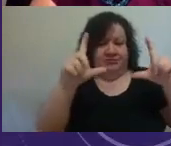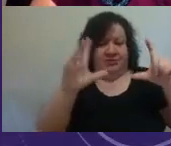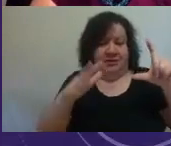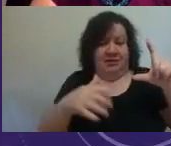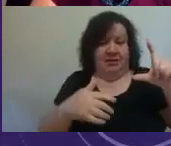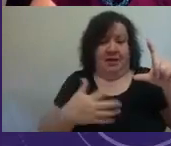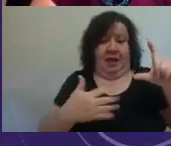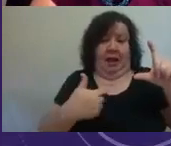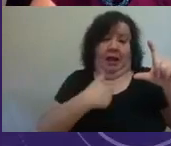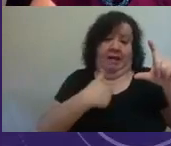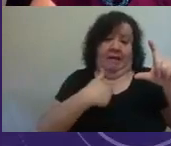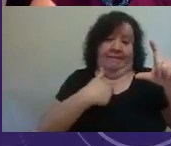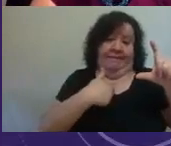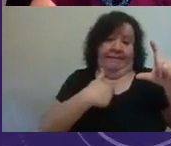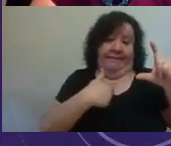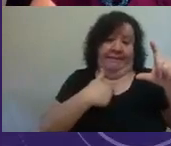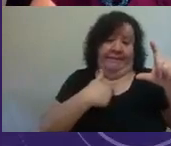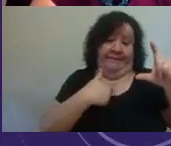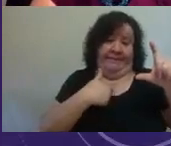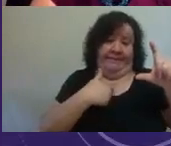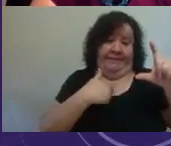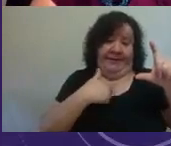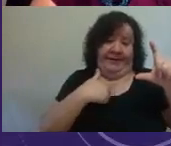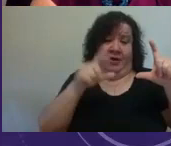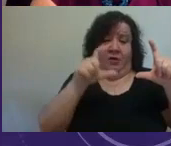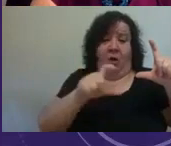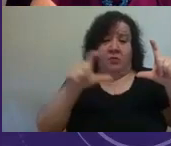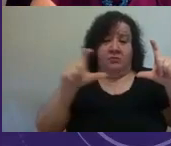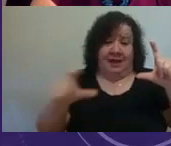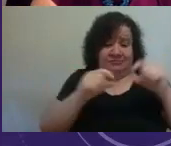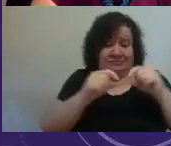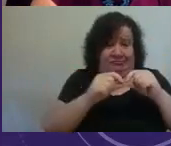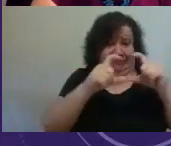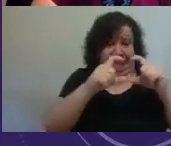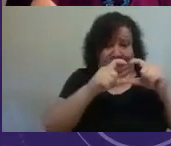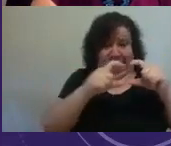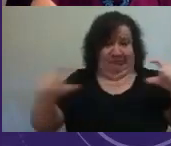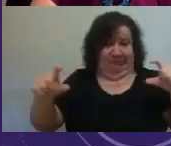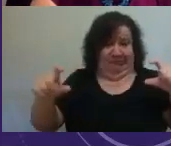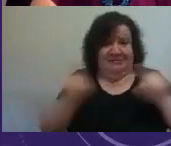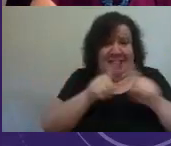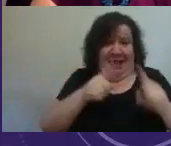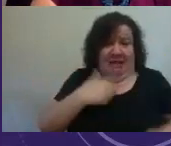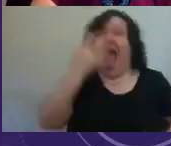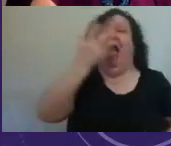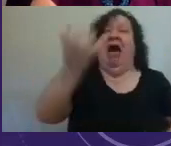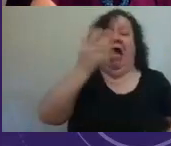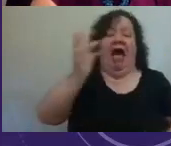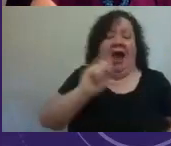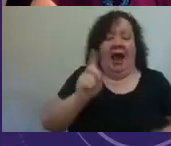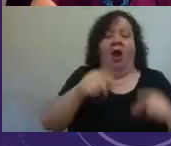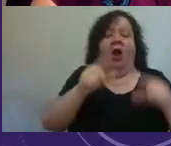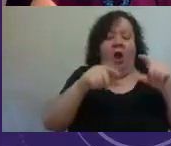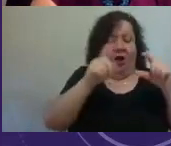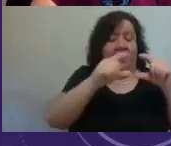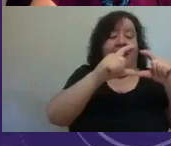for image description, which is when you're writing it within a Facebook post or Instagram post, it does not need to have